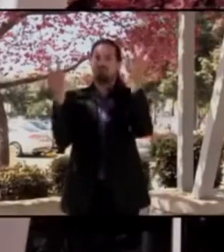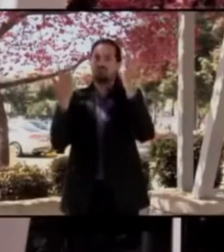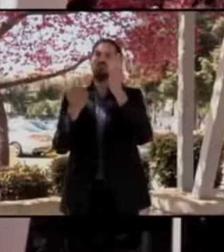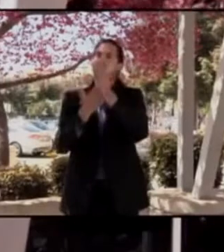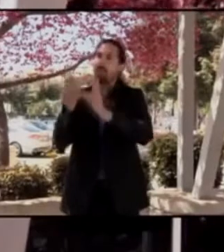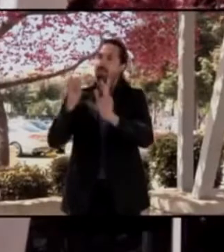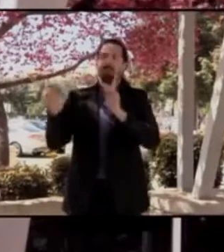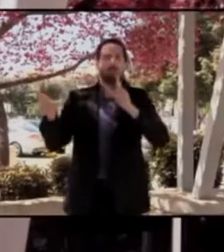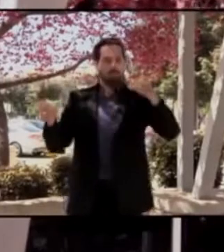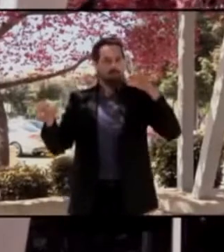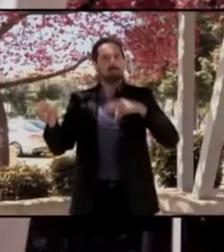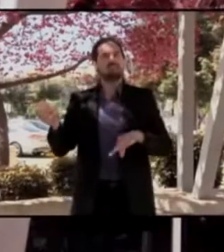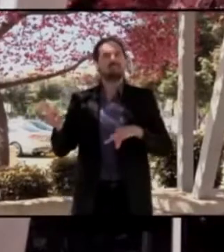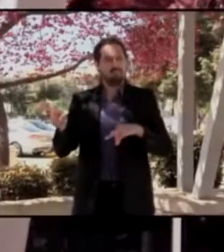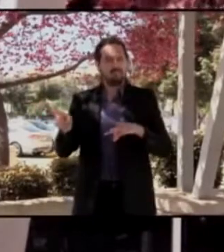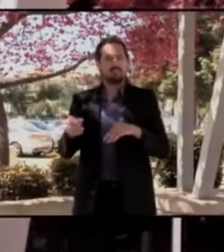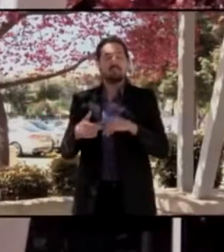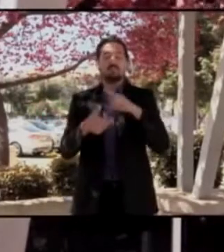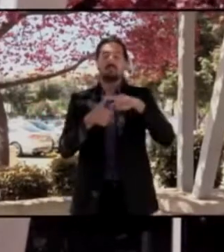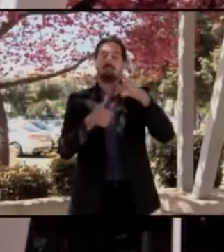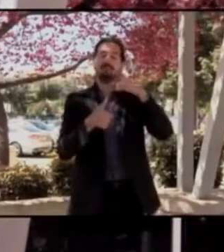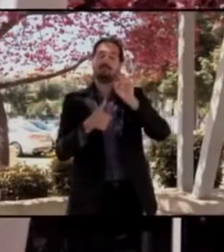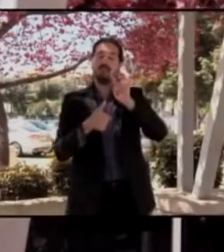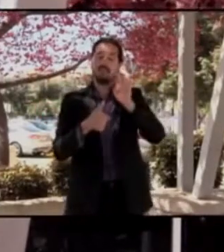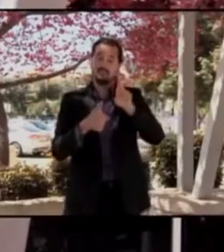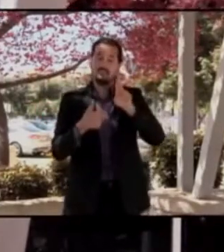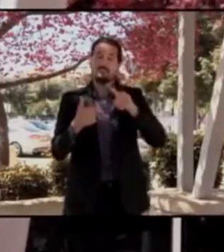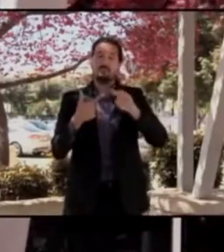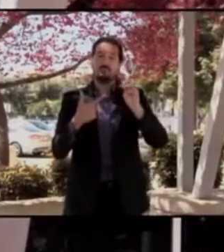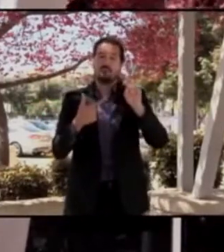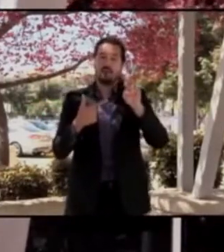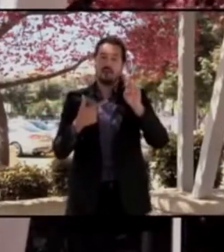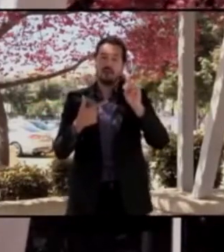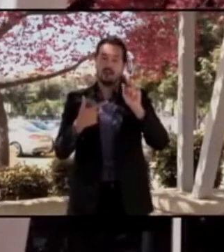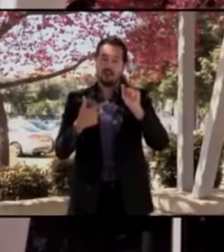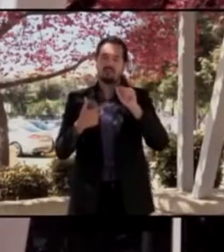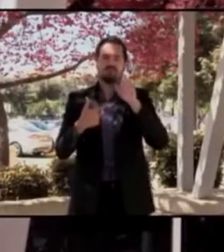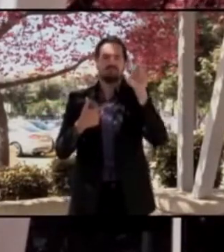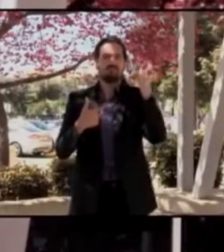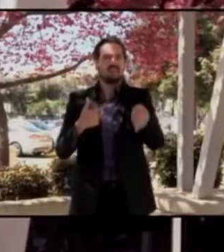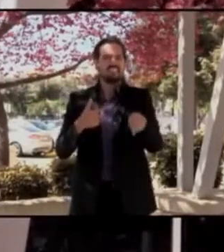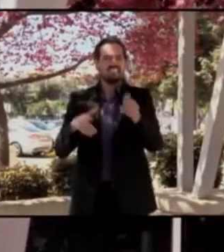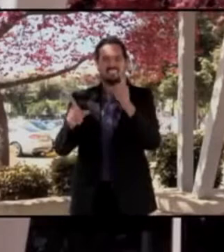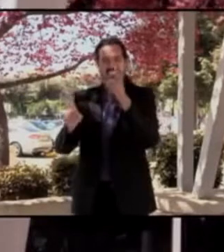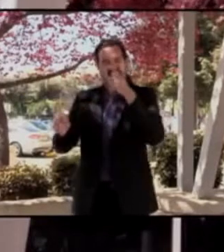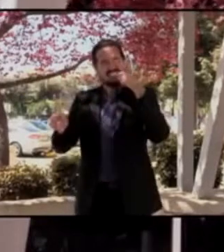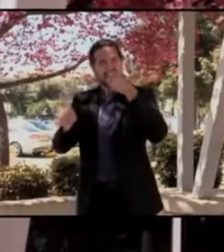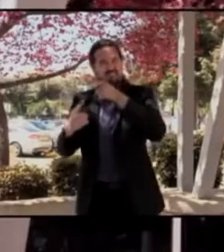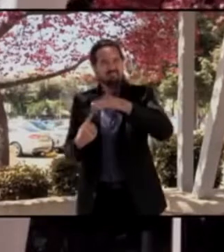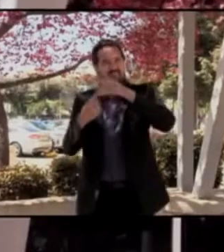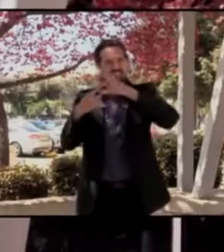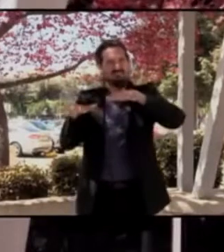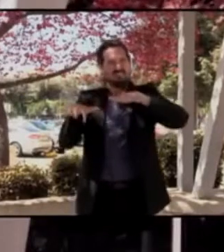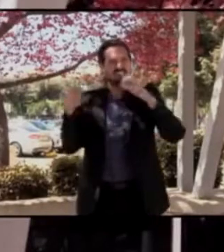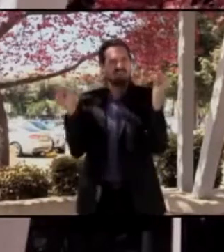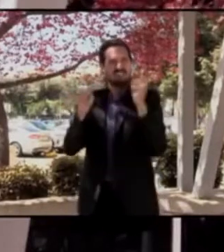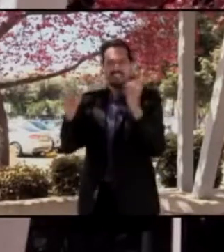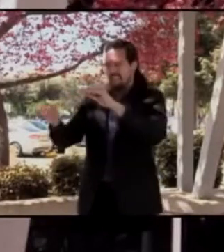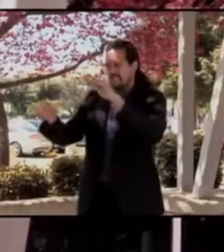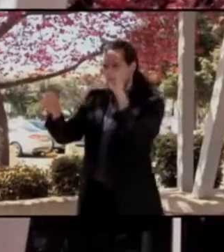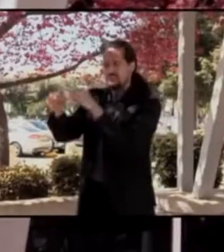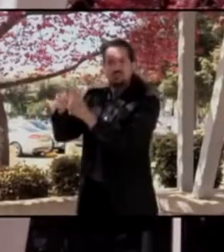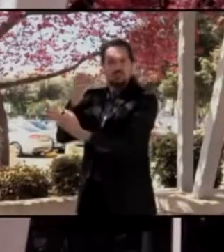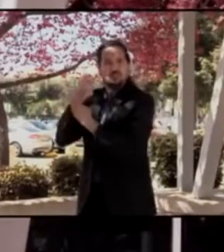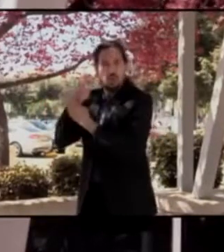requires that very cold, ultra cold freezer. And so it's logistically more complicated to